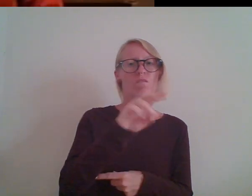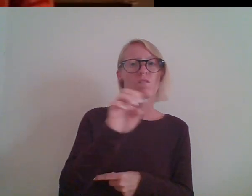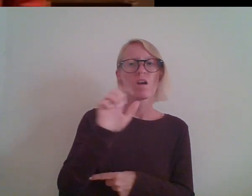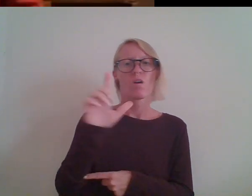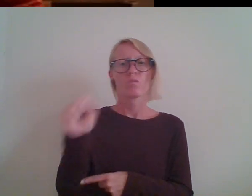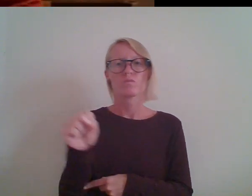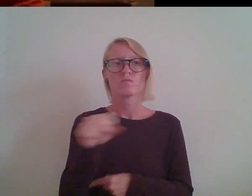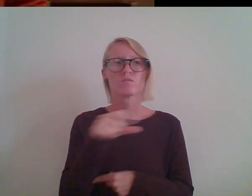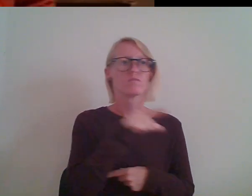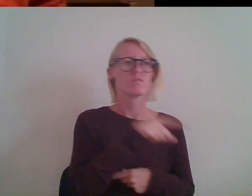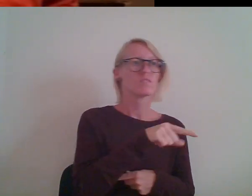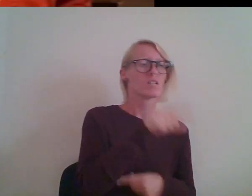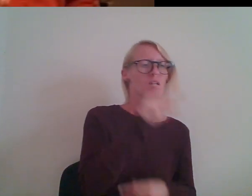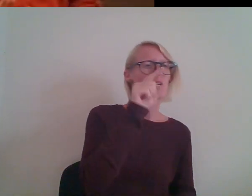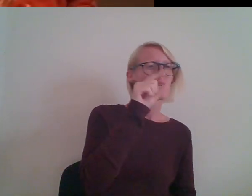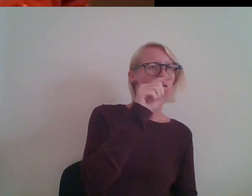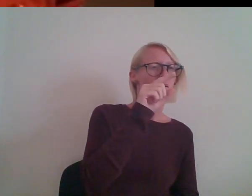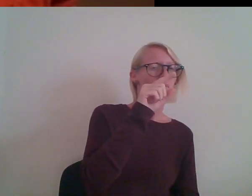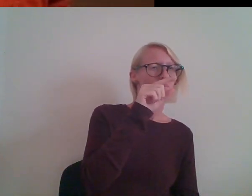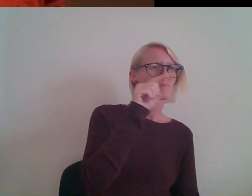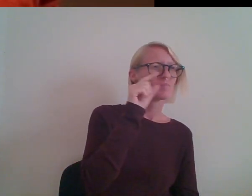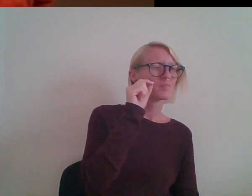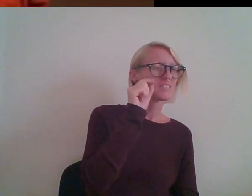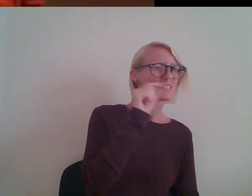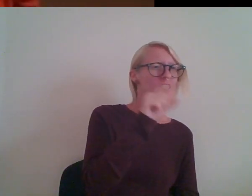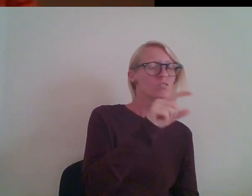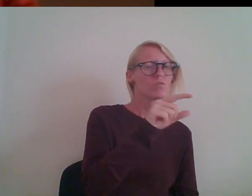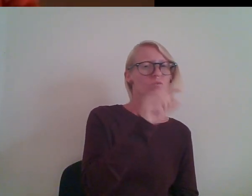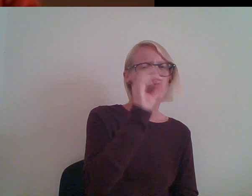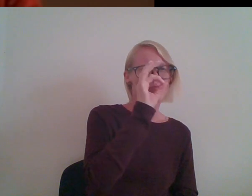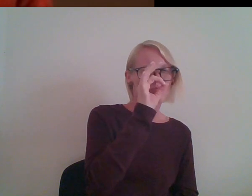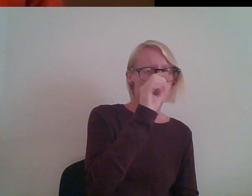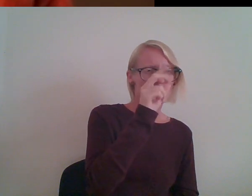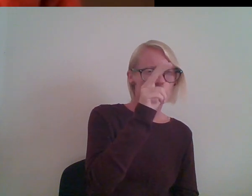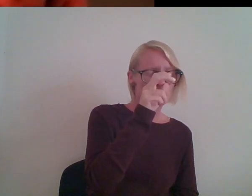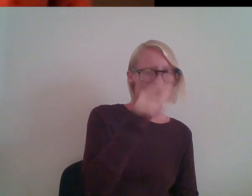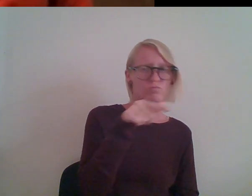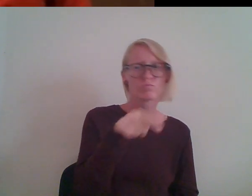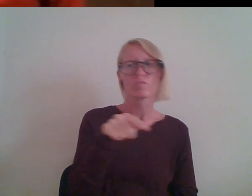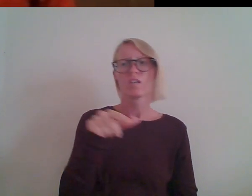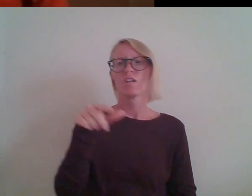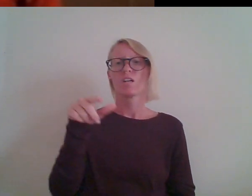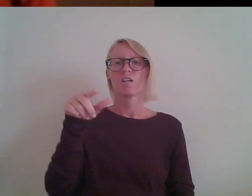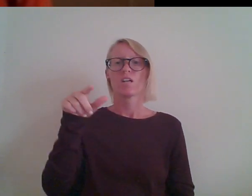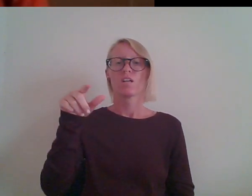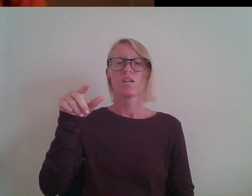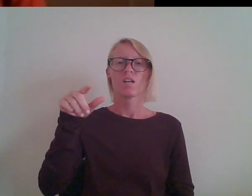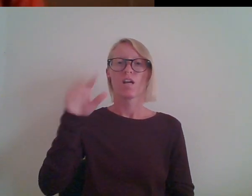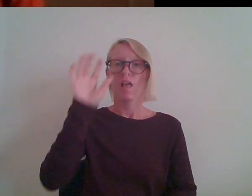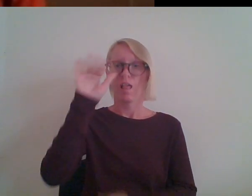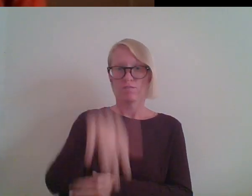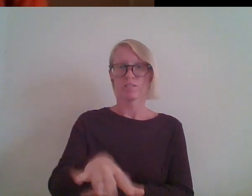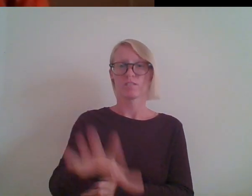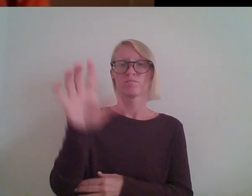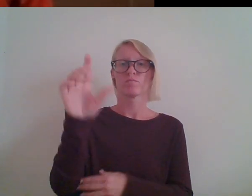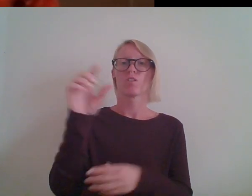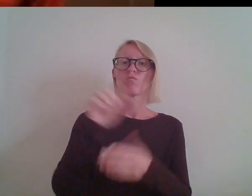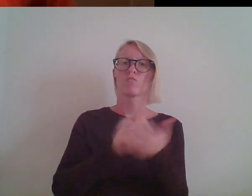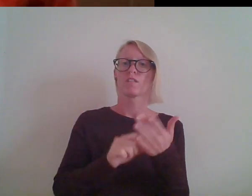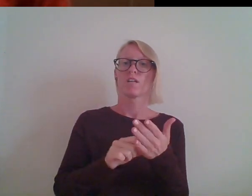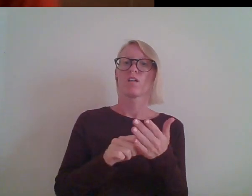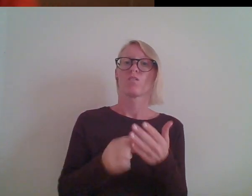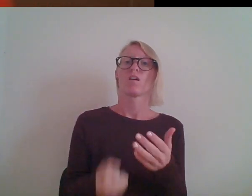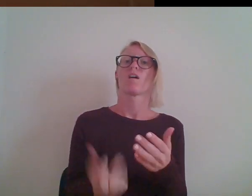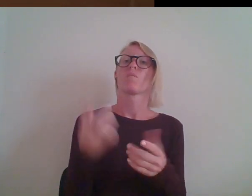many vowels in elephant? And they get to write down what they think is the number of vowels. The second group are